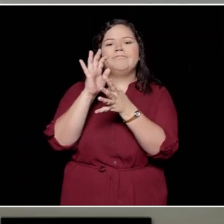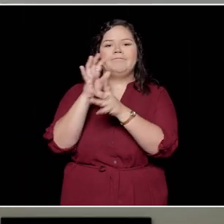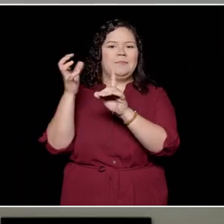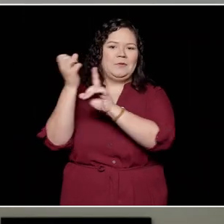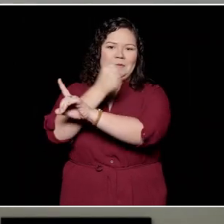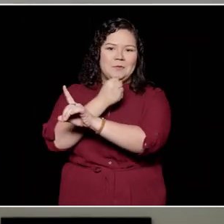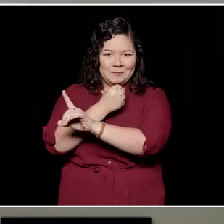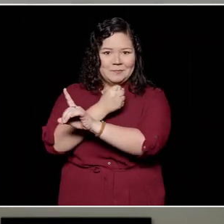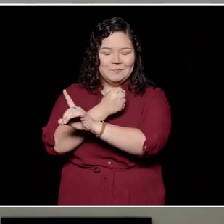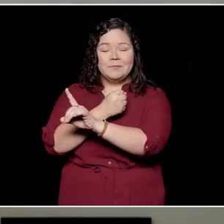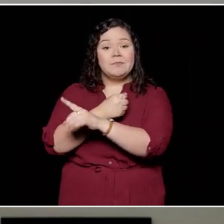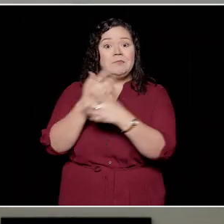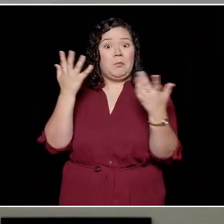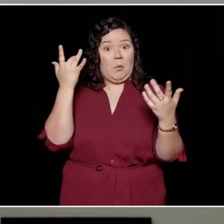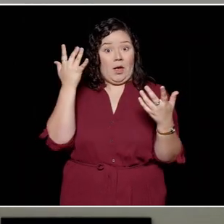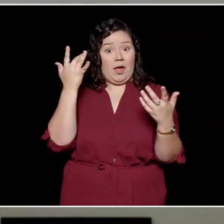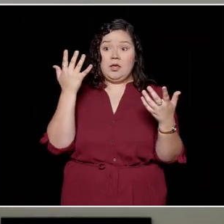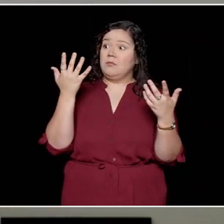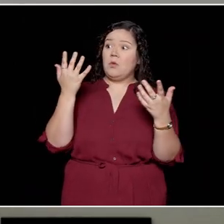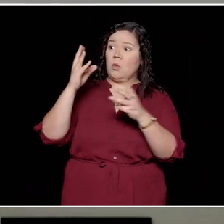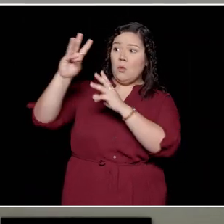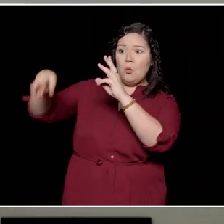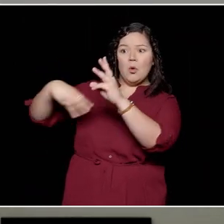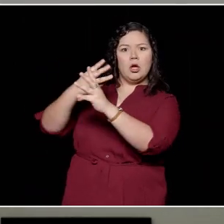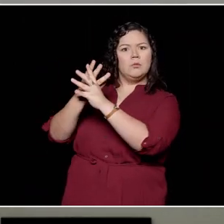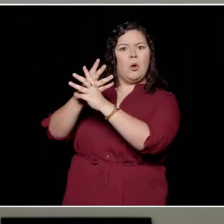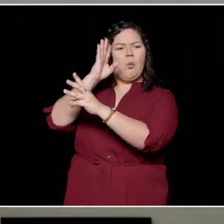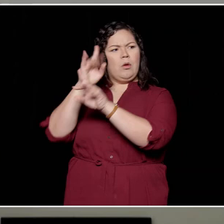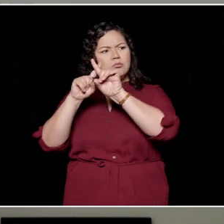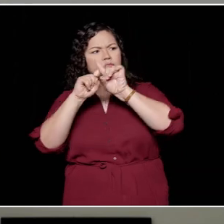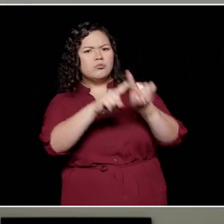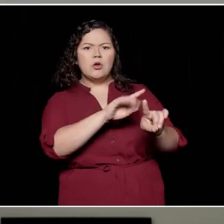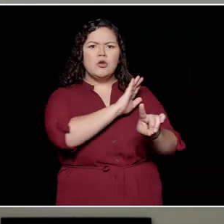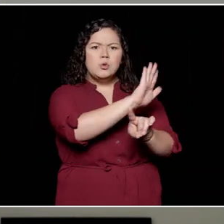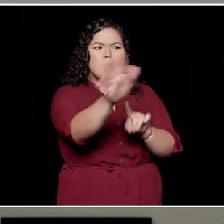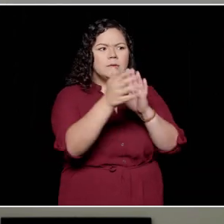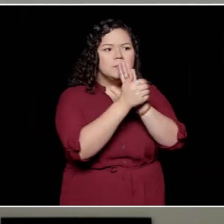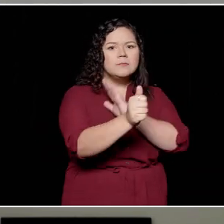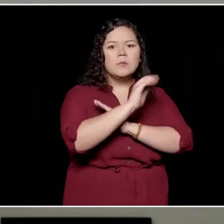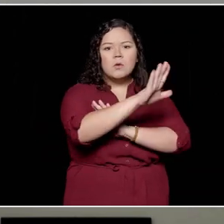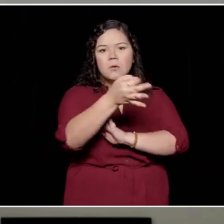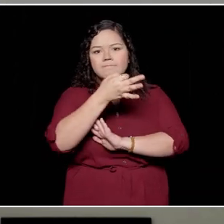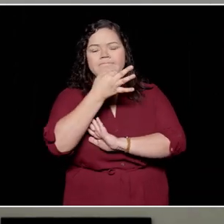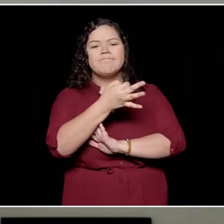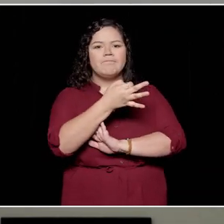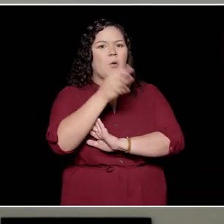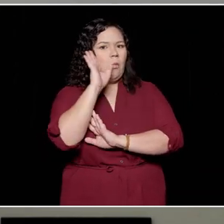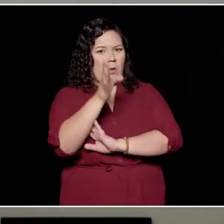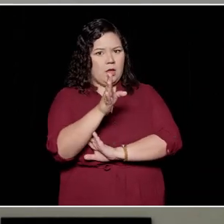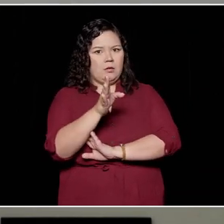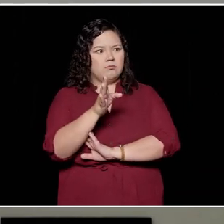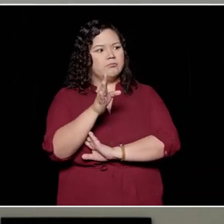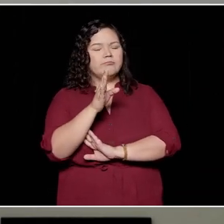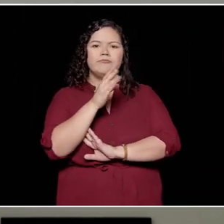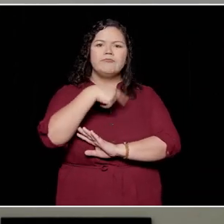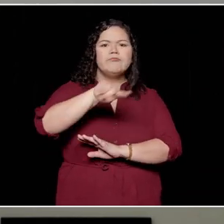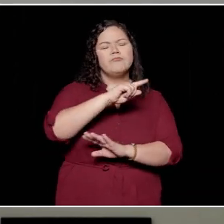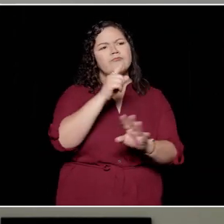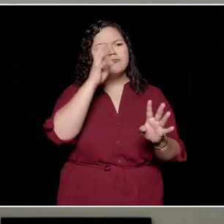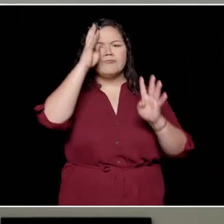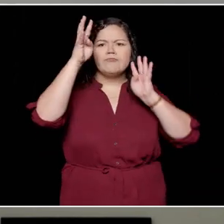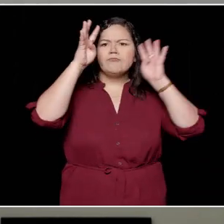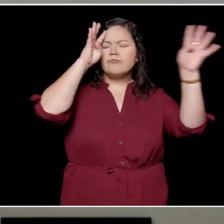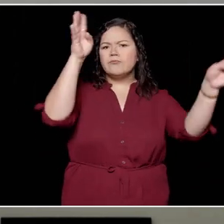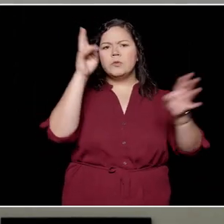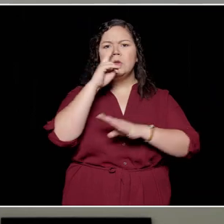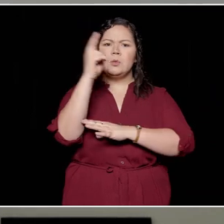achievement. After all, the world needs your expertise right now. We need your non-linear thinking,